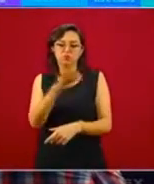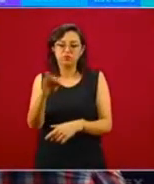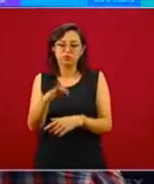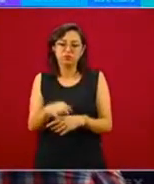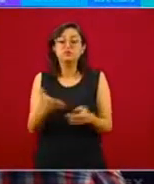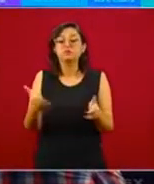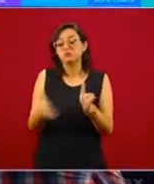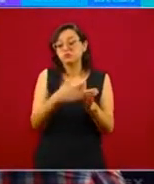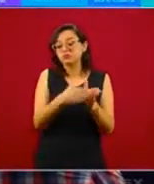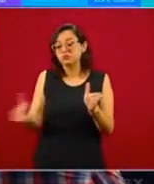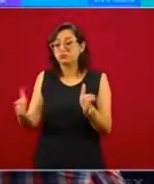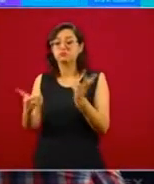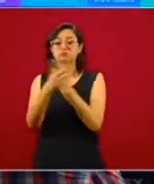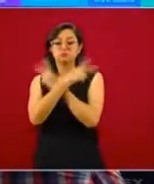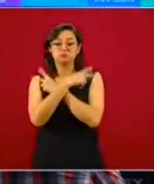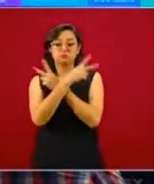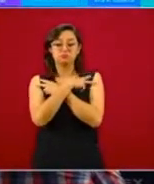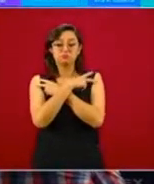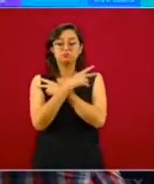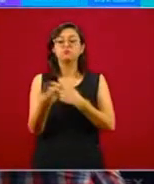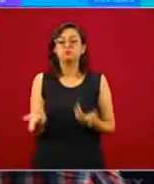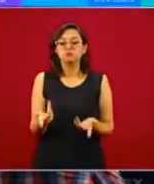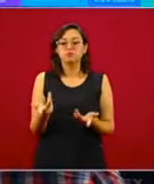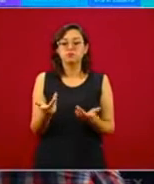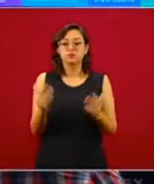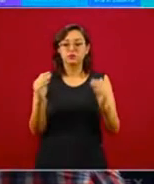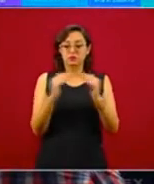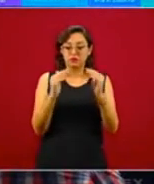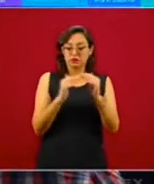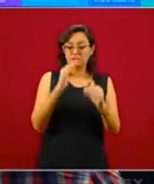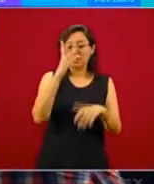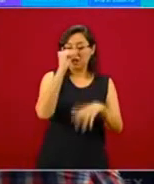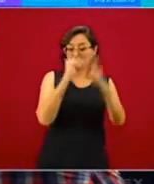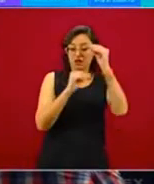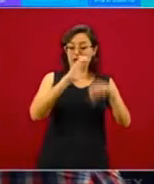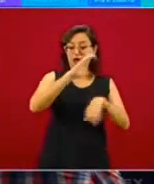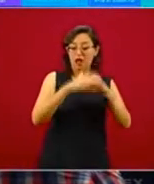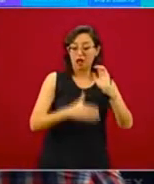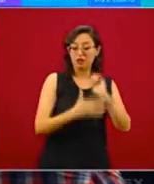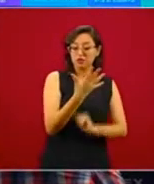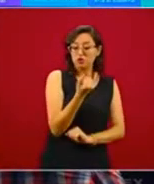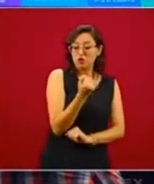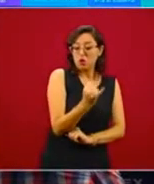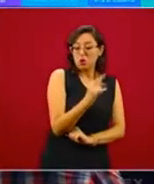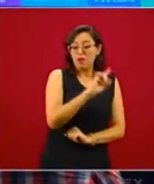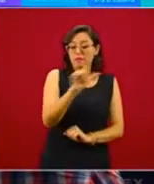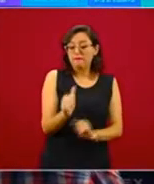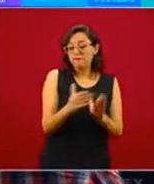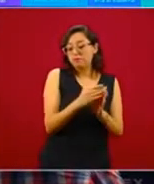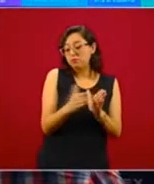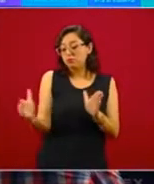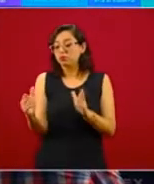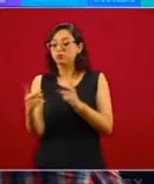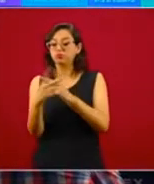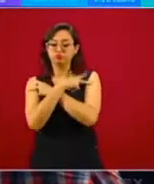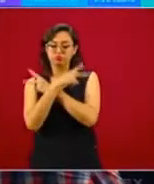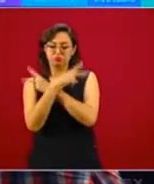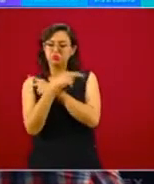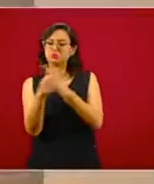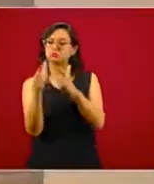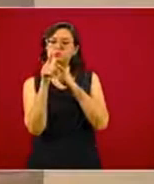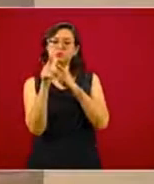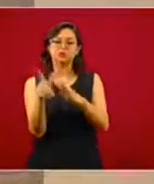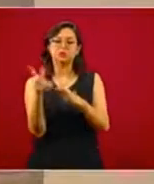to what they learn in regular school. And during the summer, you can see that we have the program ending on